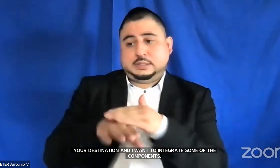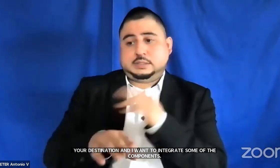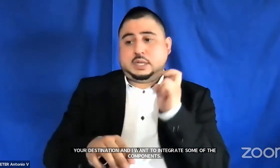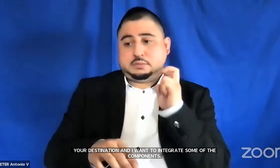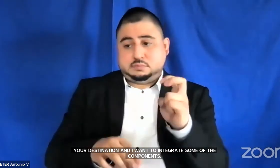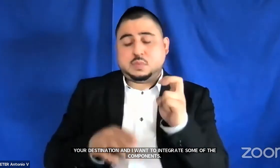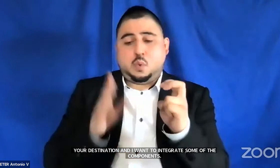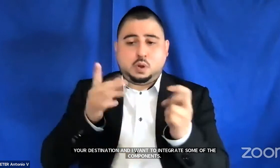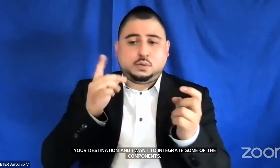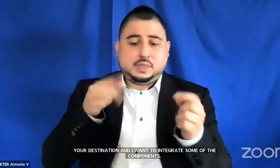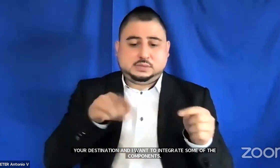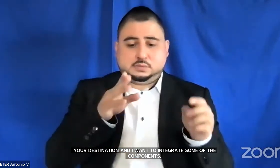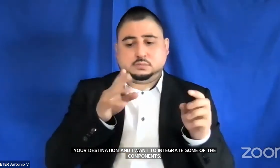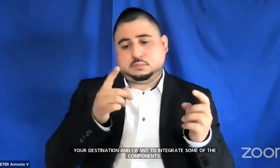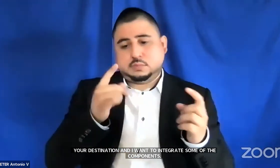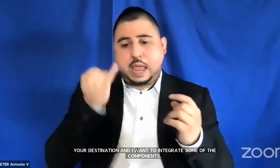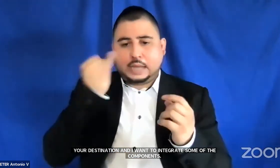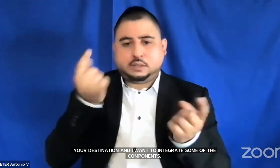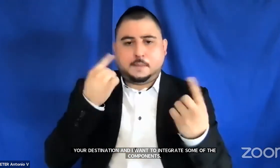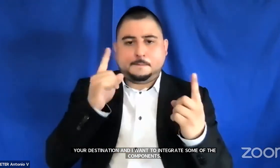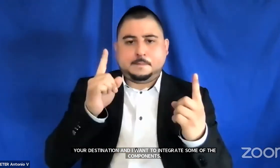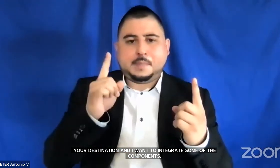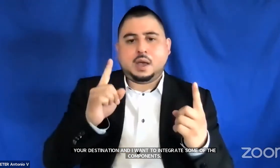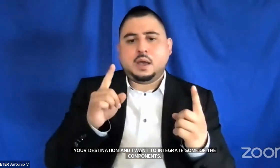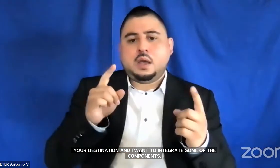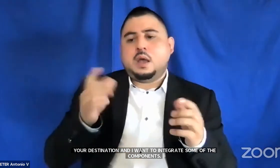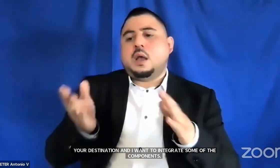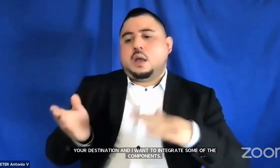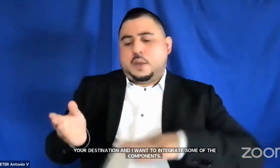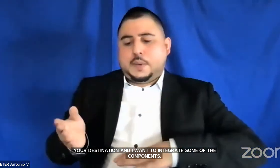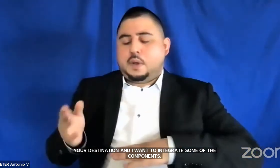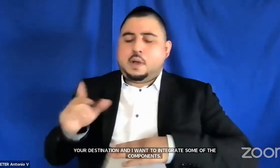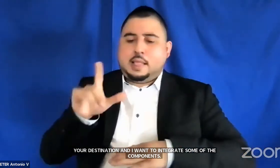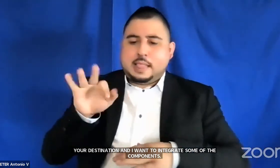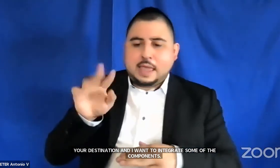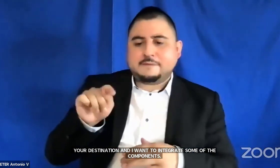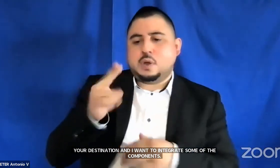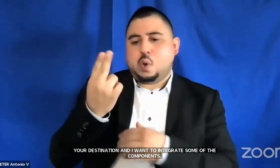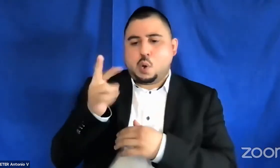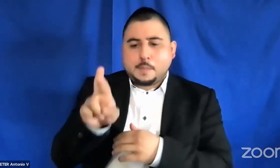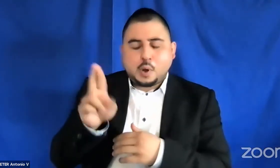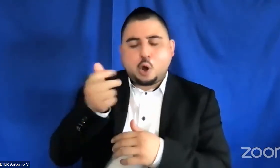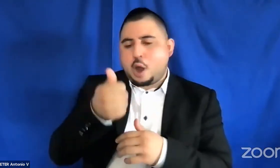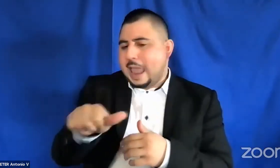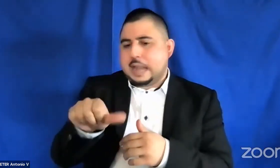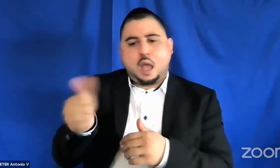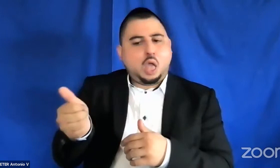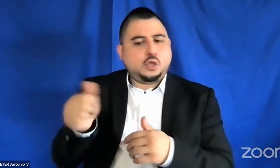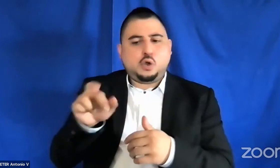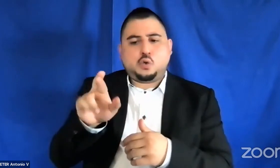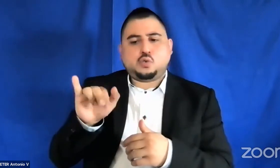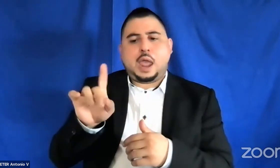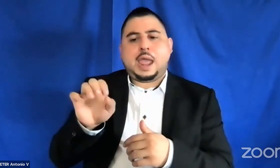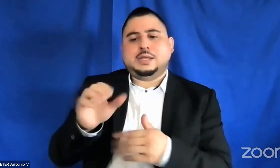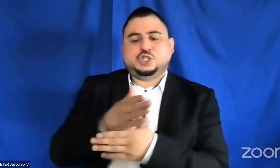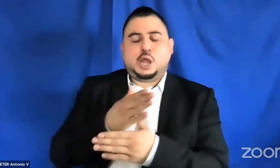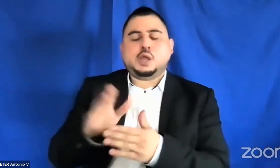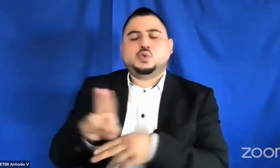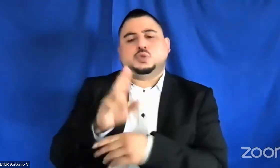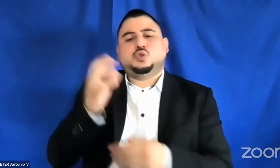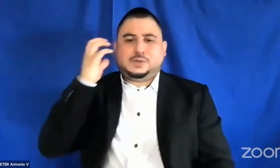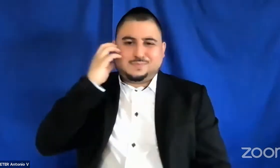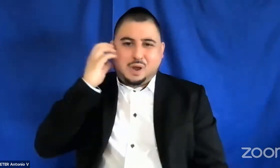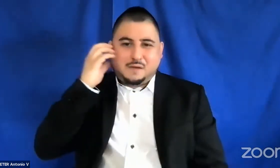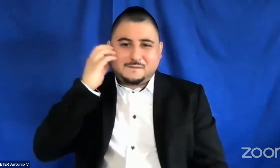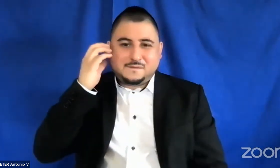work. So the same way you would order a Lyft or an Uber or any other ride sharing option using a smartphone, we know that